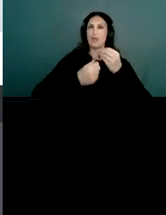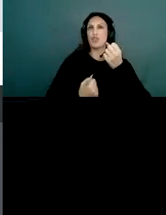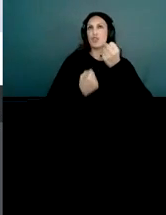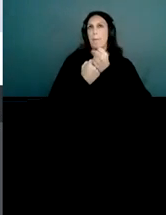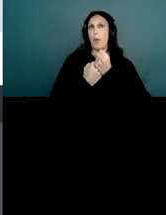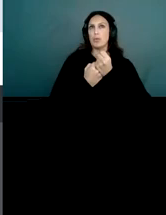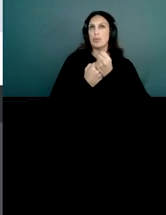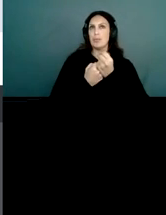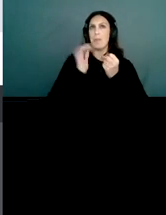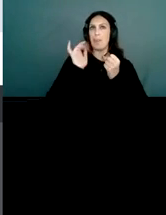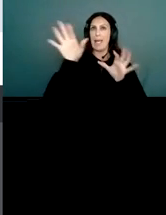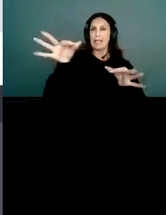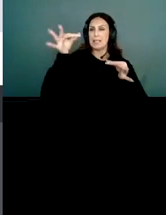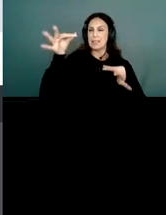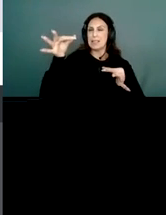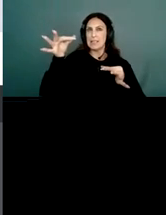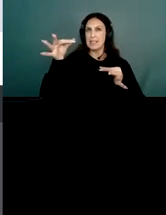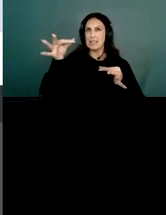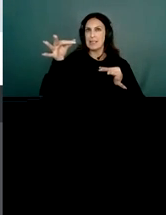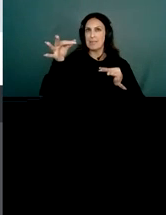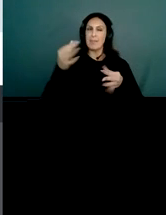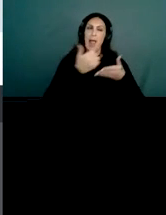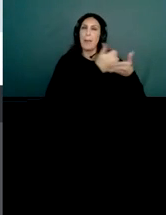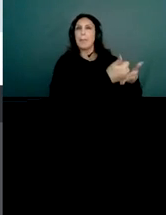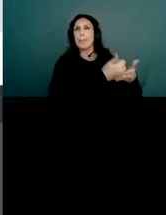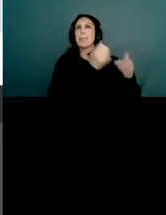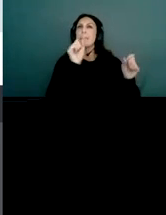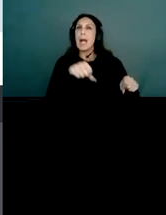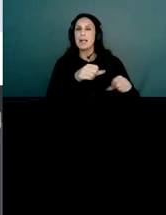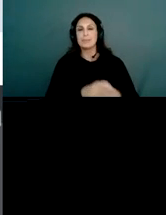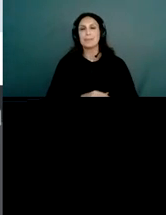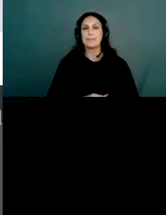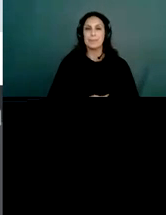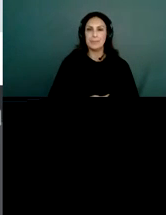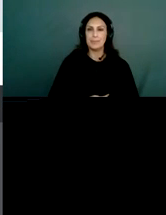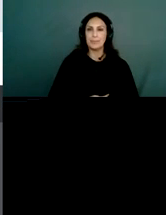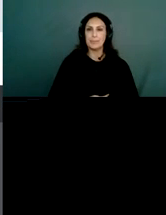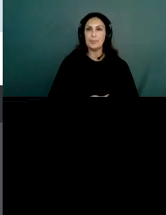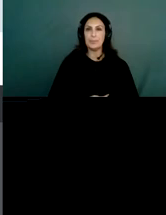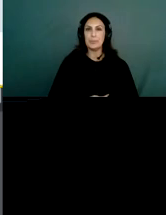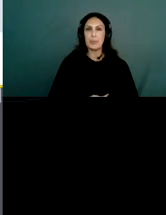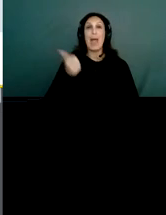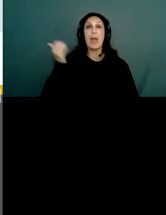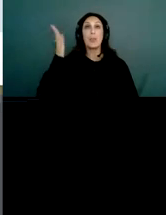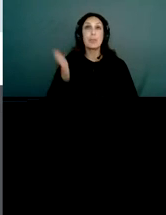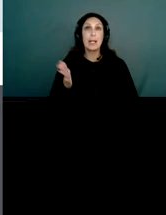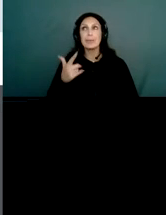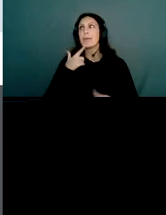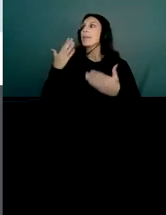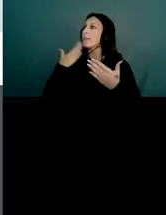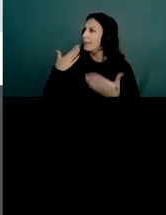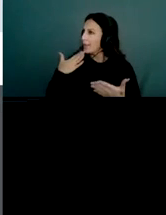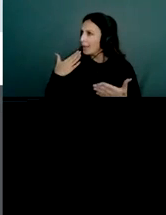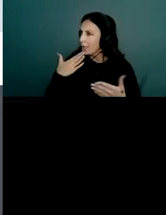Okay. Corey, thank you. I just wanted to note, again, a lot of resources that you have there, but for parents, I want them to